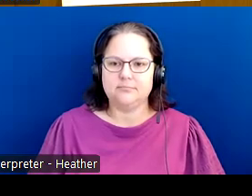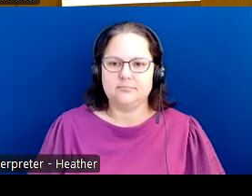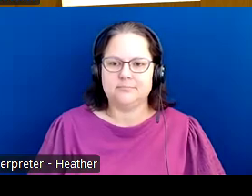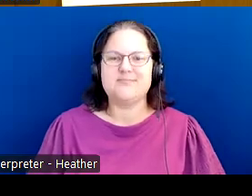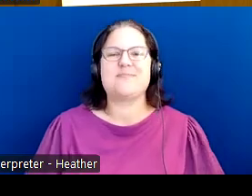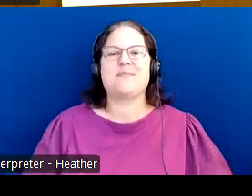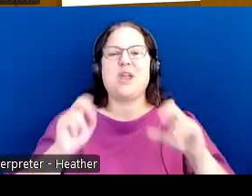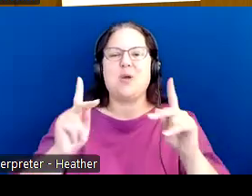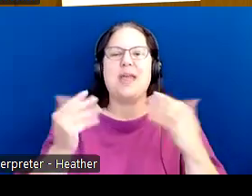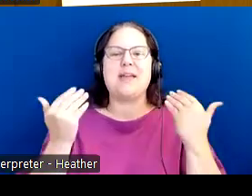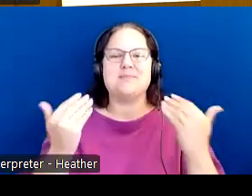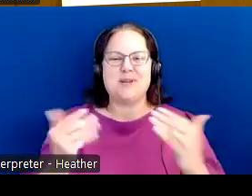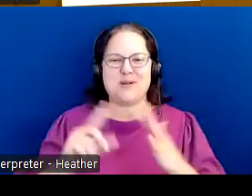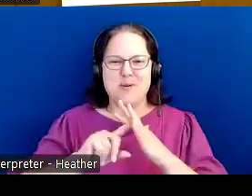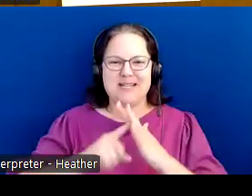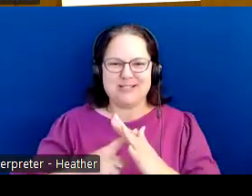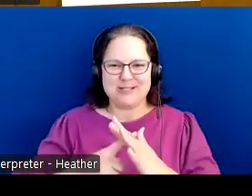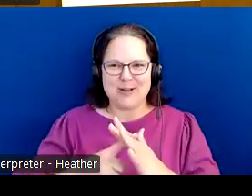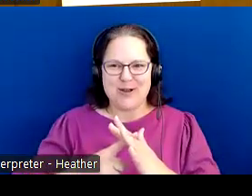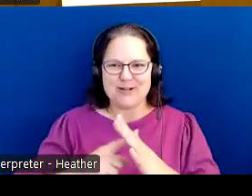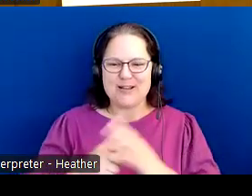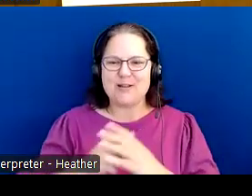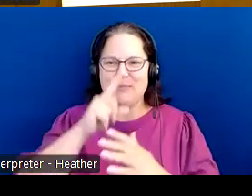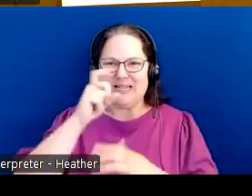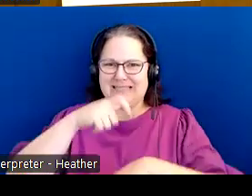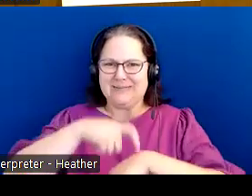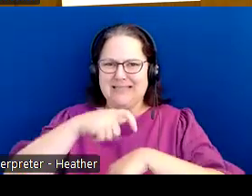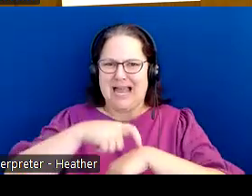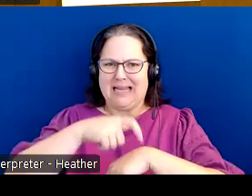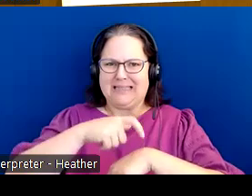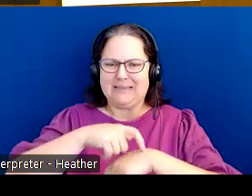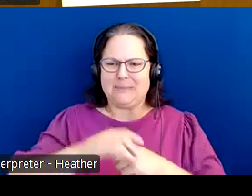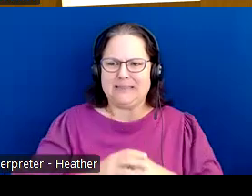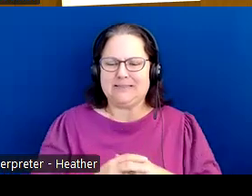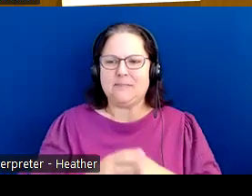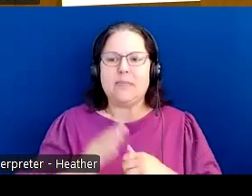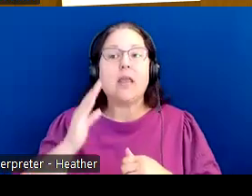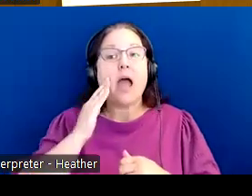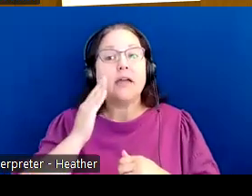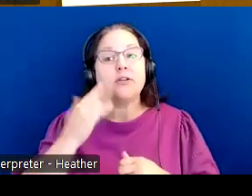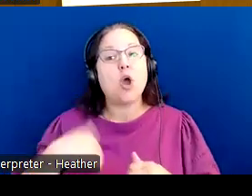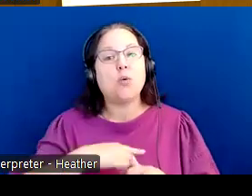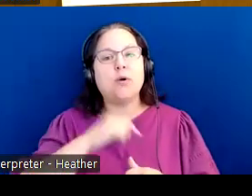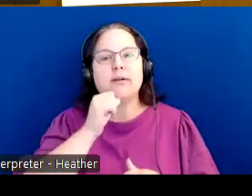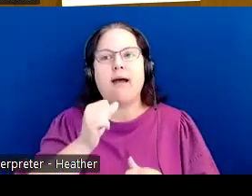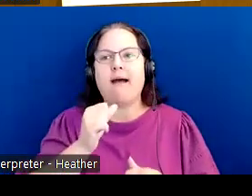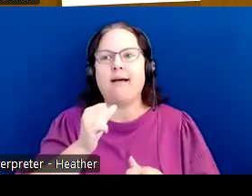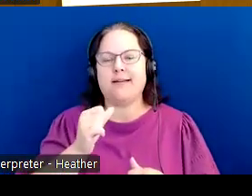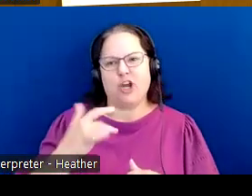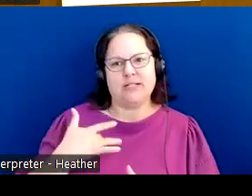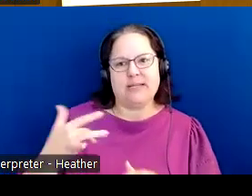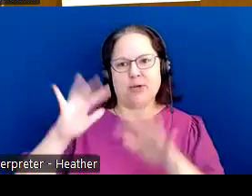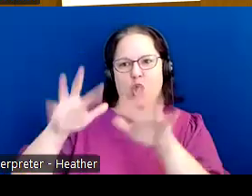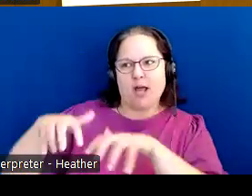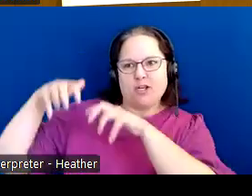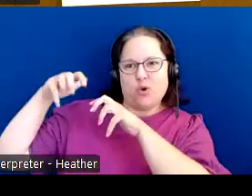Okay, we're going to go ahead and get started just in the interest of time. I know we're not in our typical auditorium, but